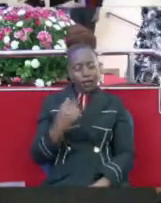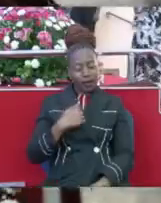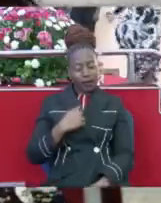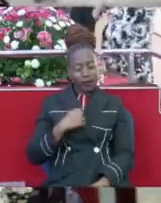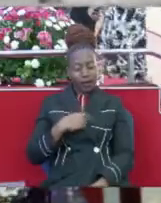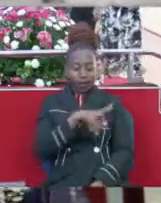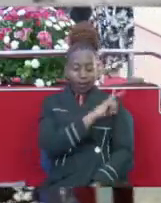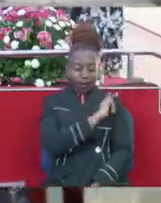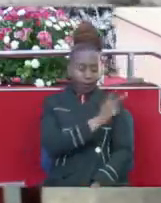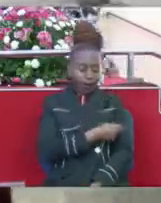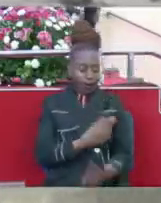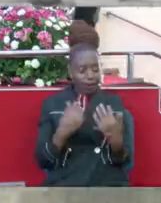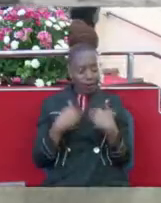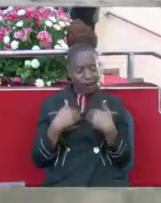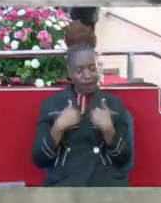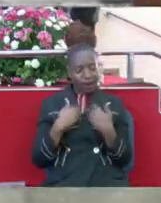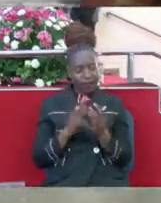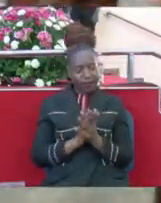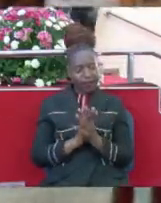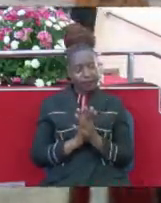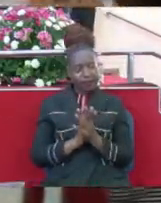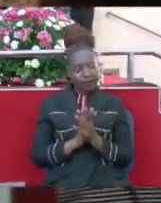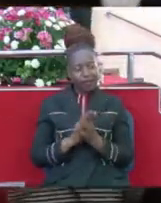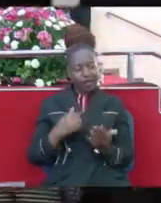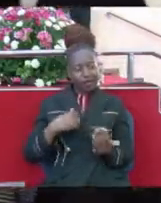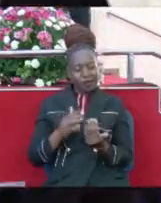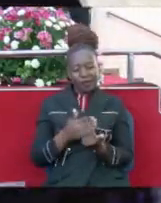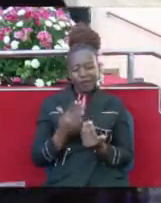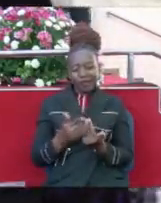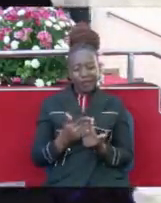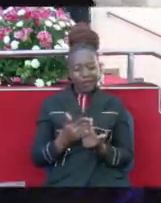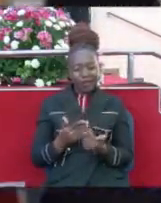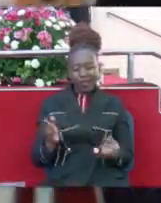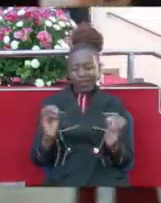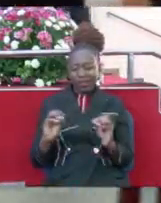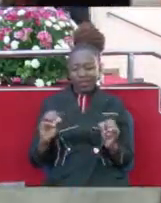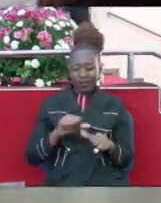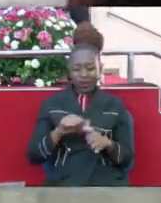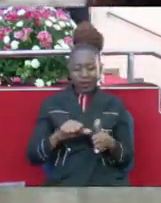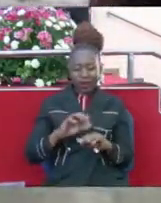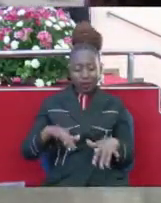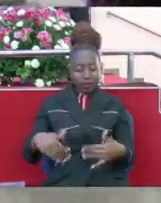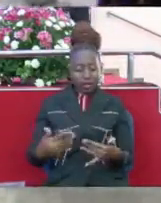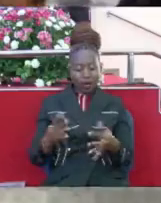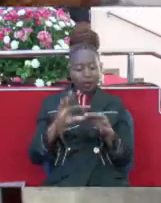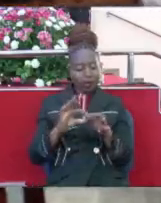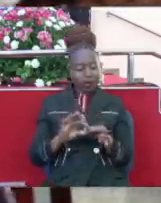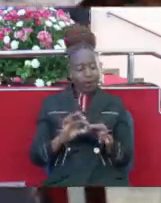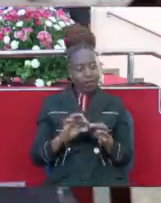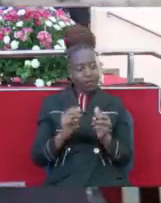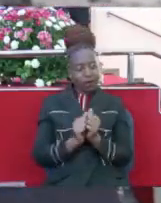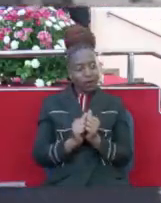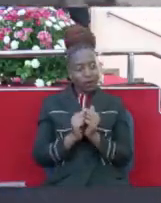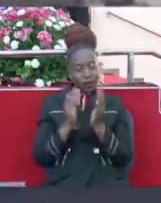Na unasema mimi naanza kutamaraki. I do not care how, but I'm connecting to someone now. Sijali lakini sasa naungana na mtu leo. We